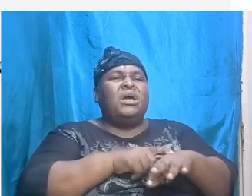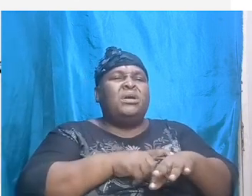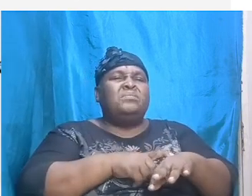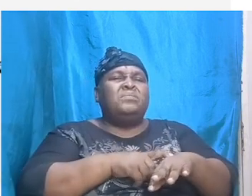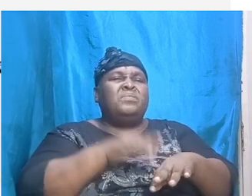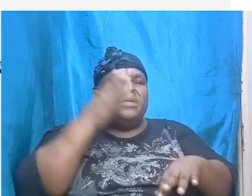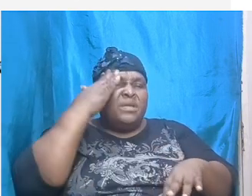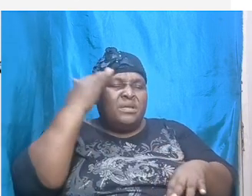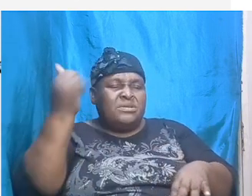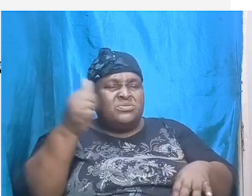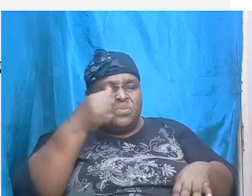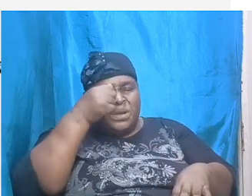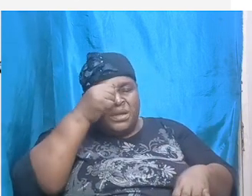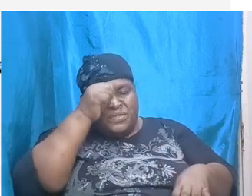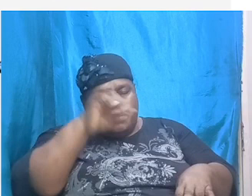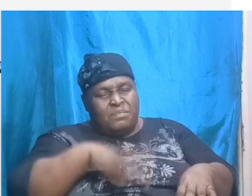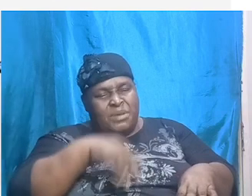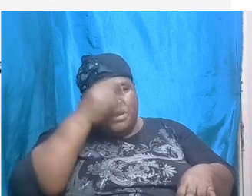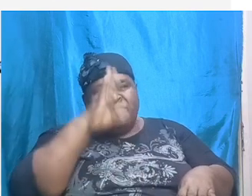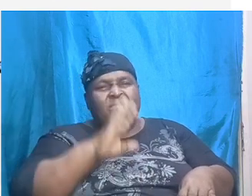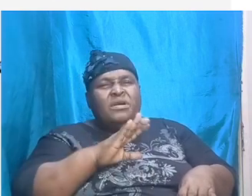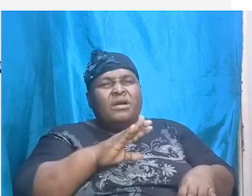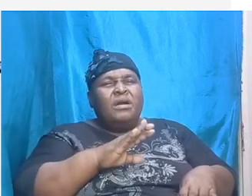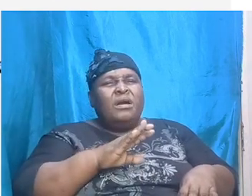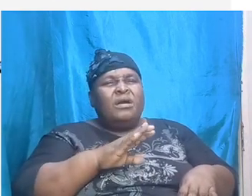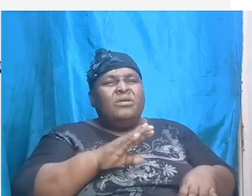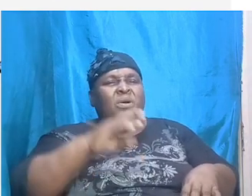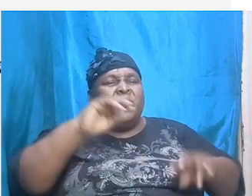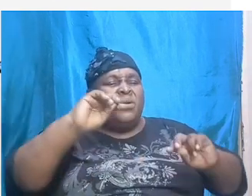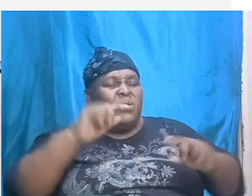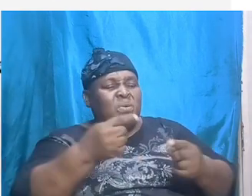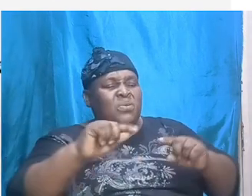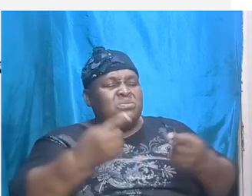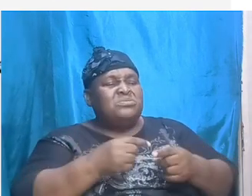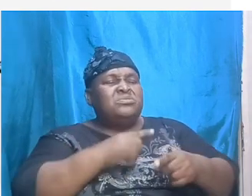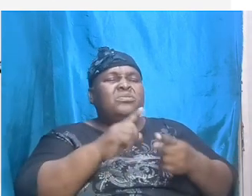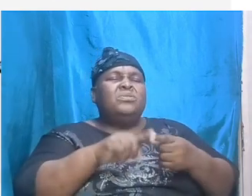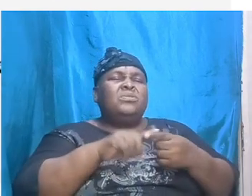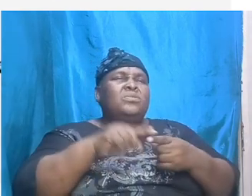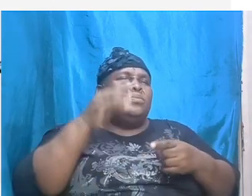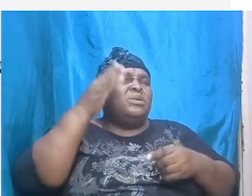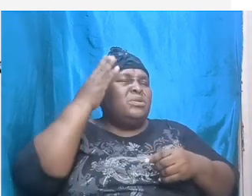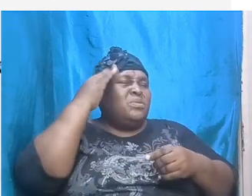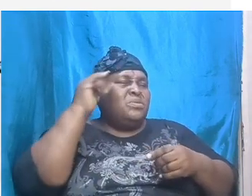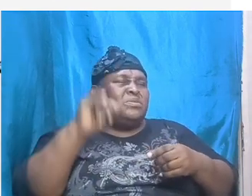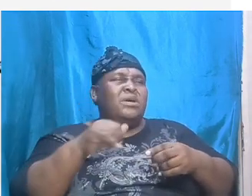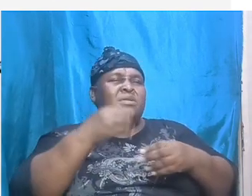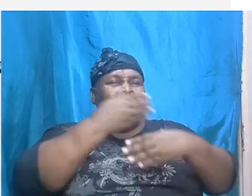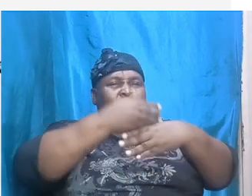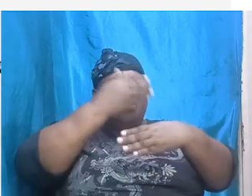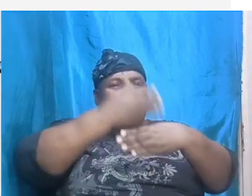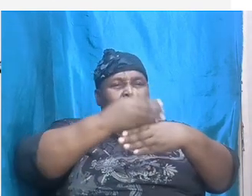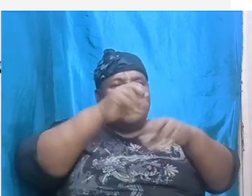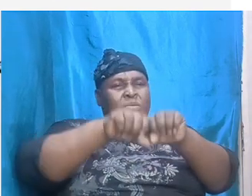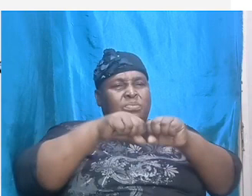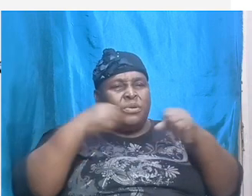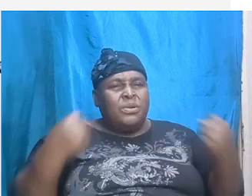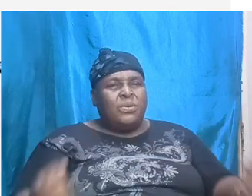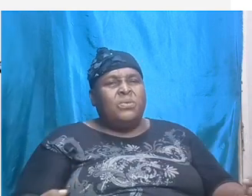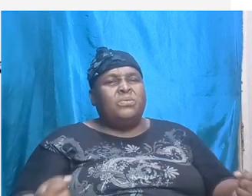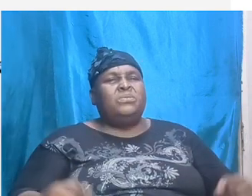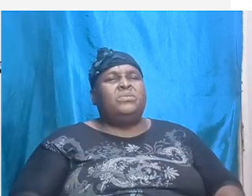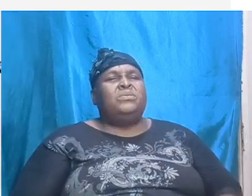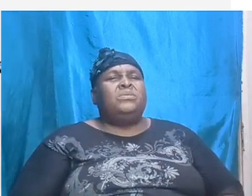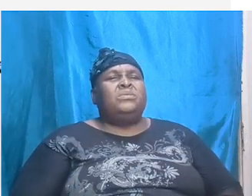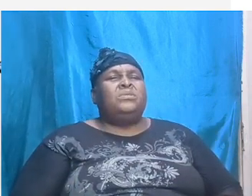so hurt when he realized that the wall was torn down, because it means the protection of the people were torn down. So they decided